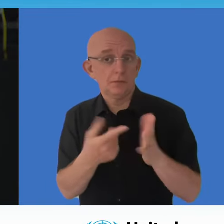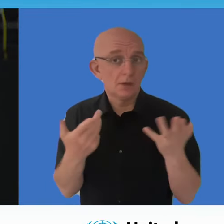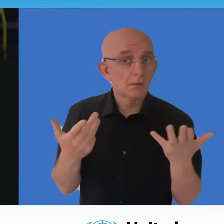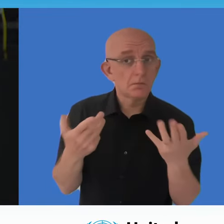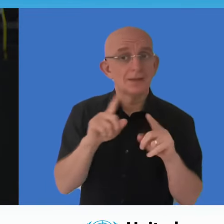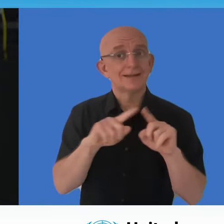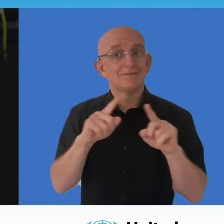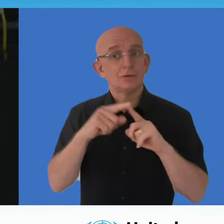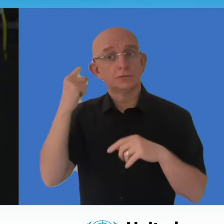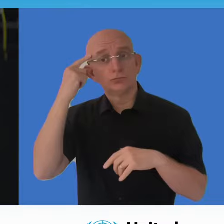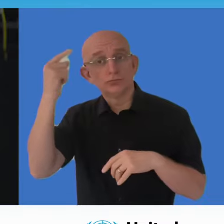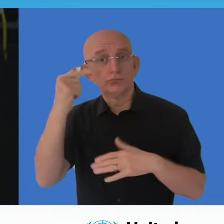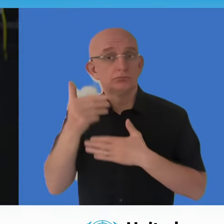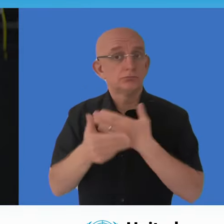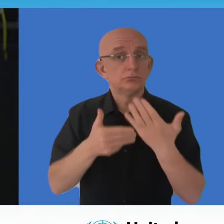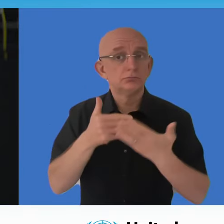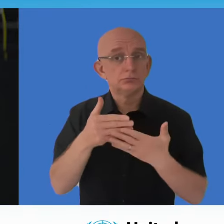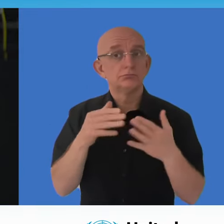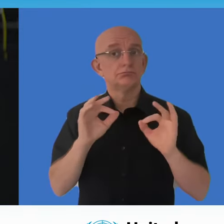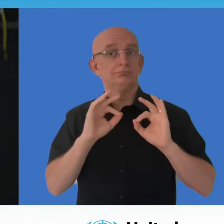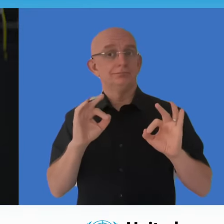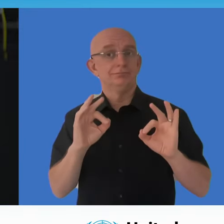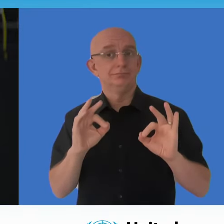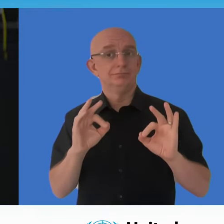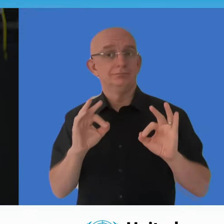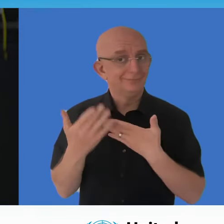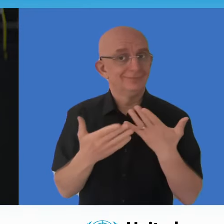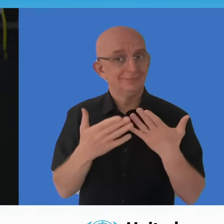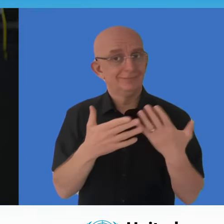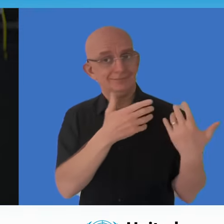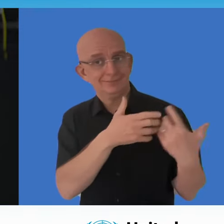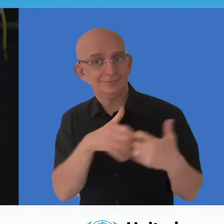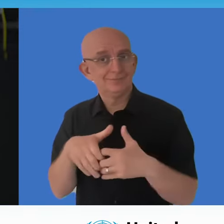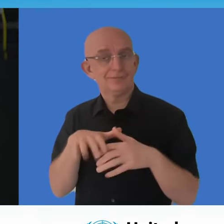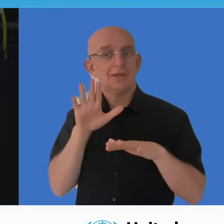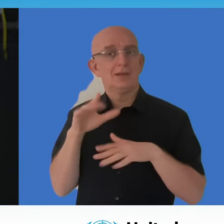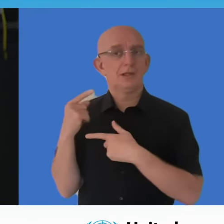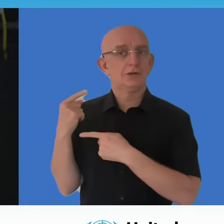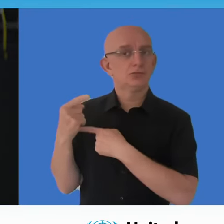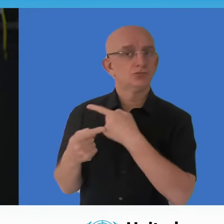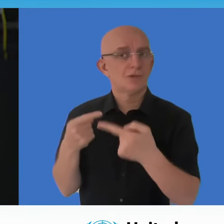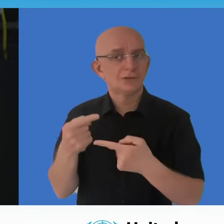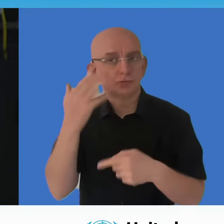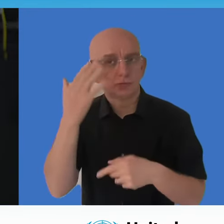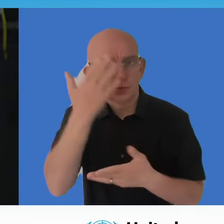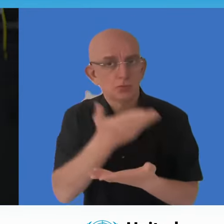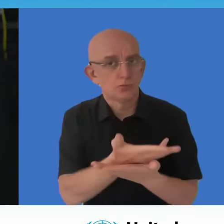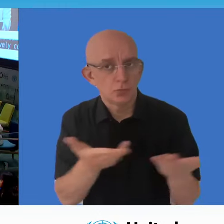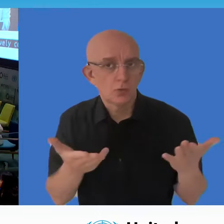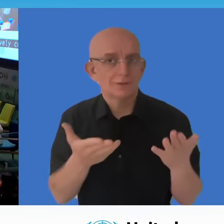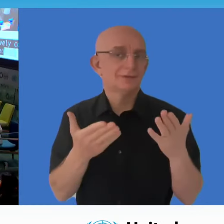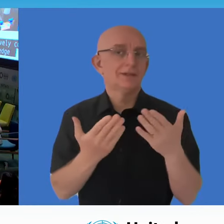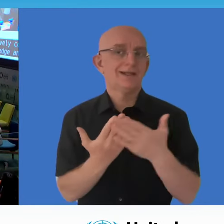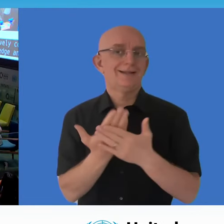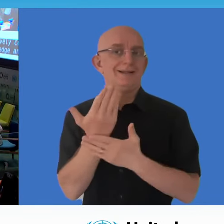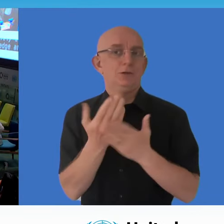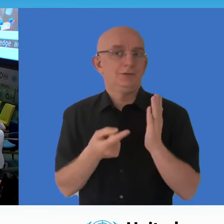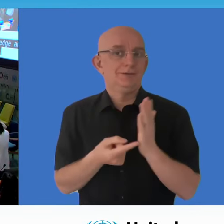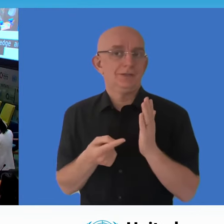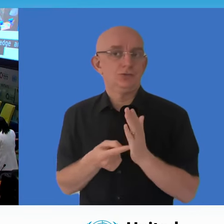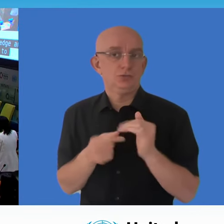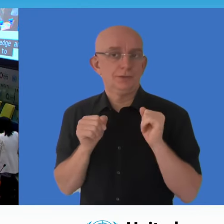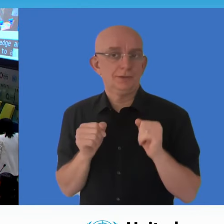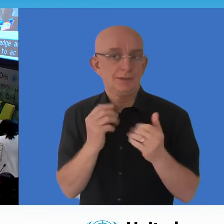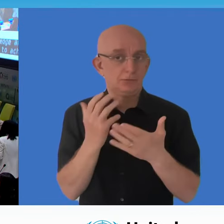effectively combined traditional knowledge and modern technology to achieve these goals? Thank you for that question. Before